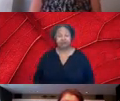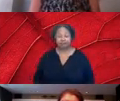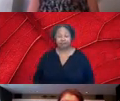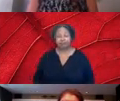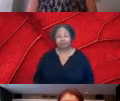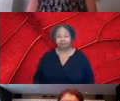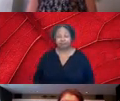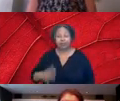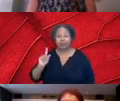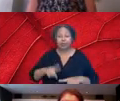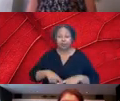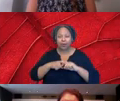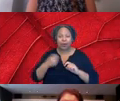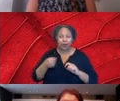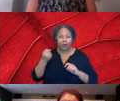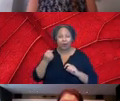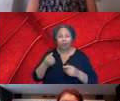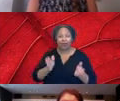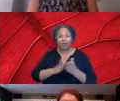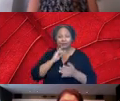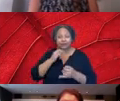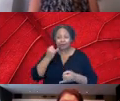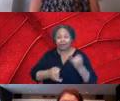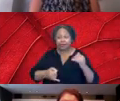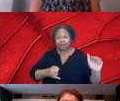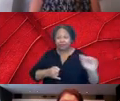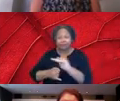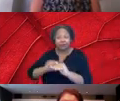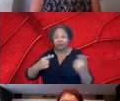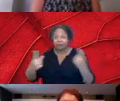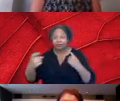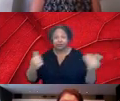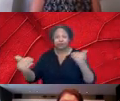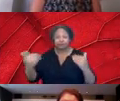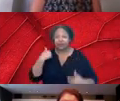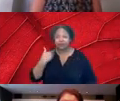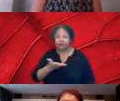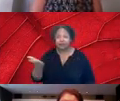So we'll hold and we'll ask for a last call for questions.